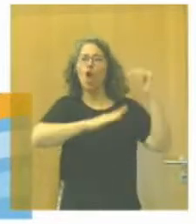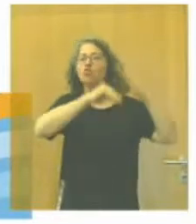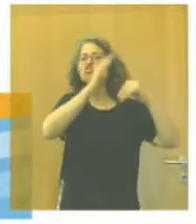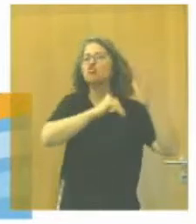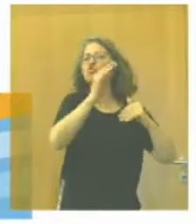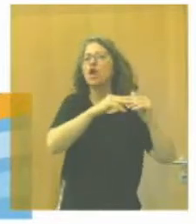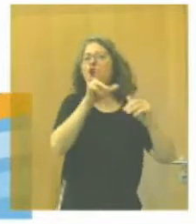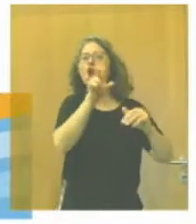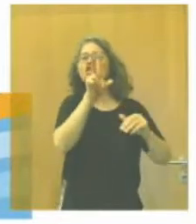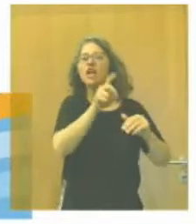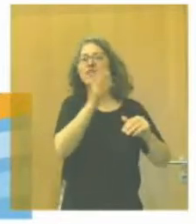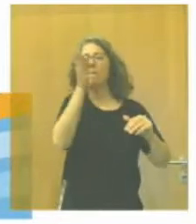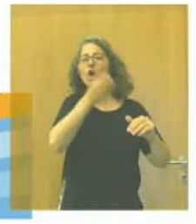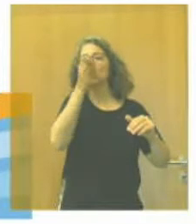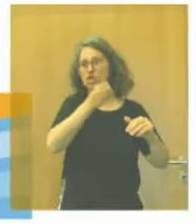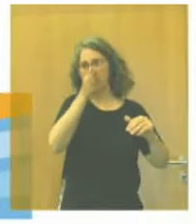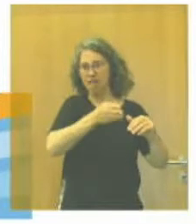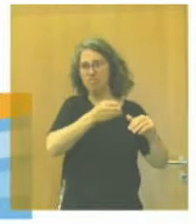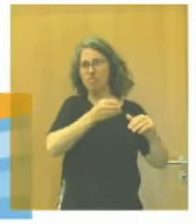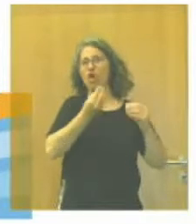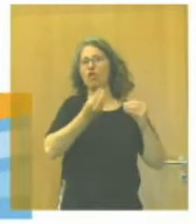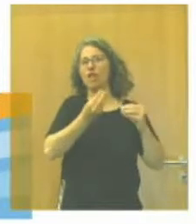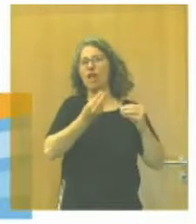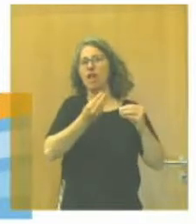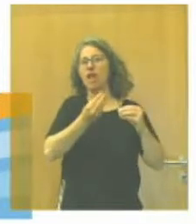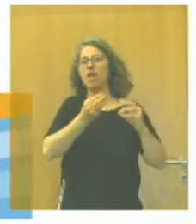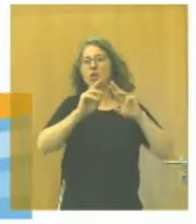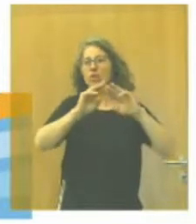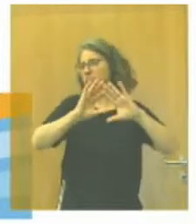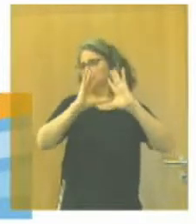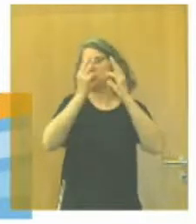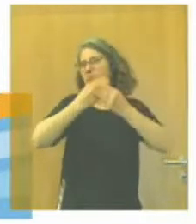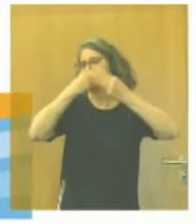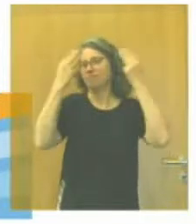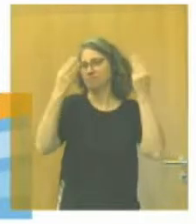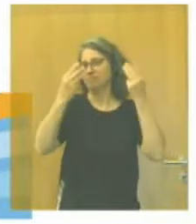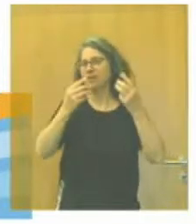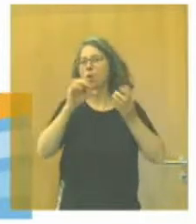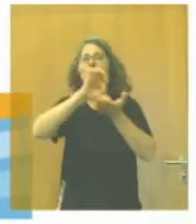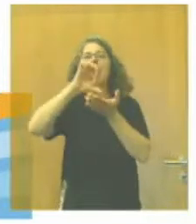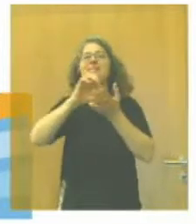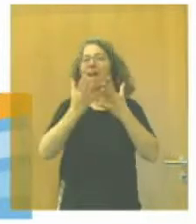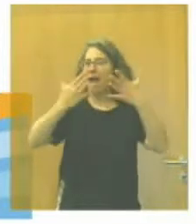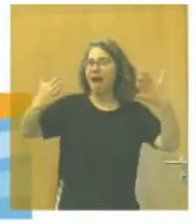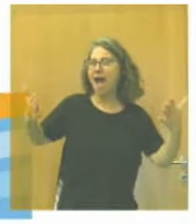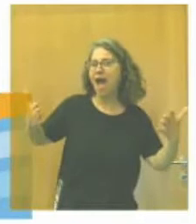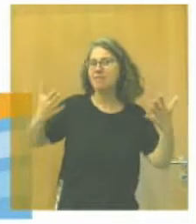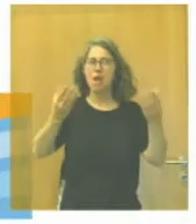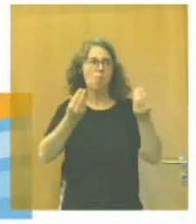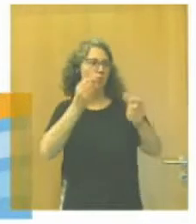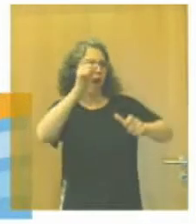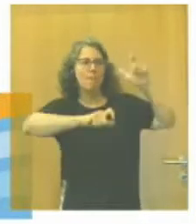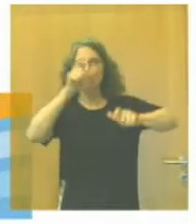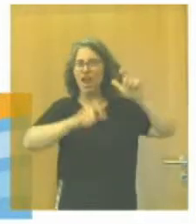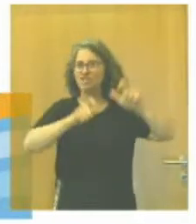we looked at. So large countries, naturally, with a lot of population and a lot of youth population